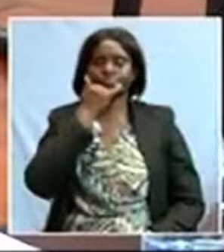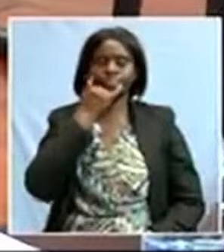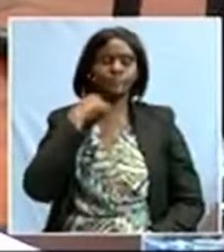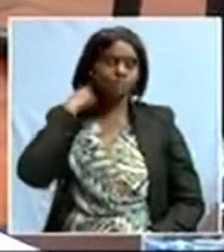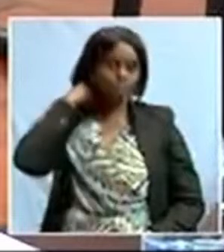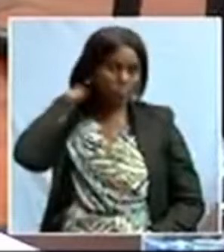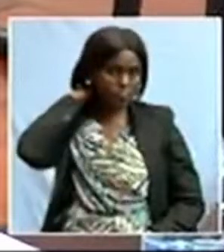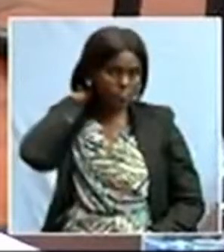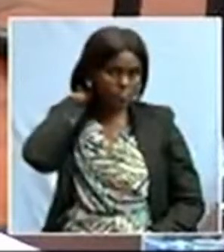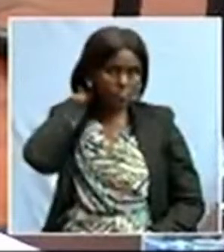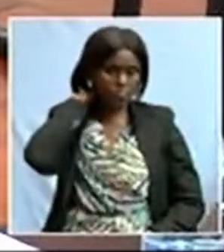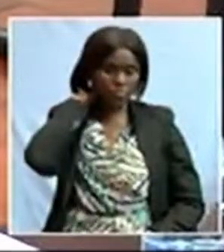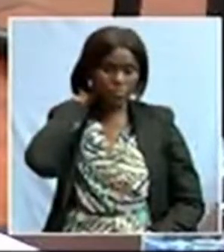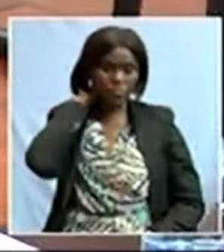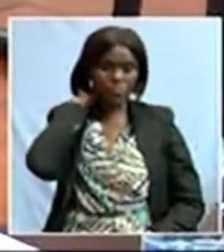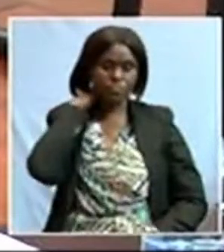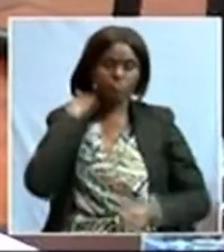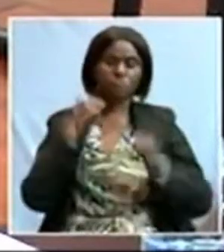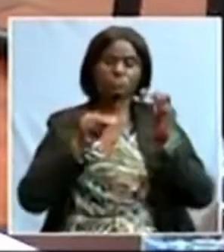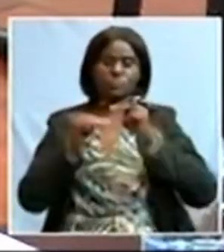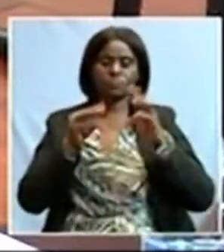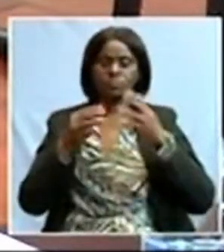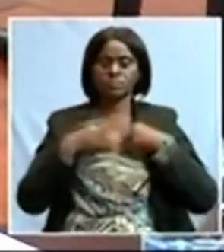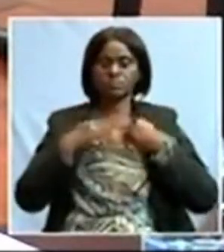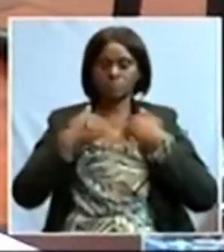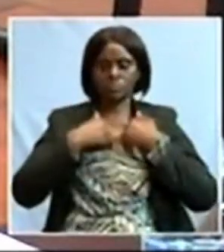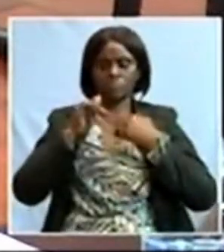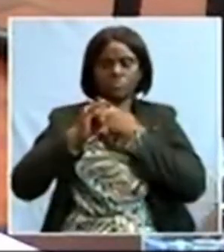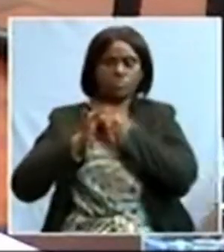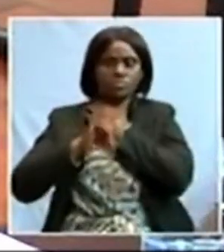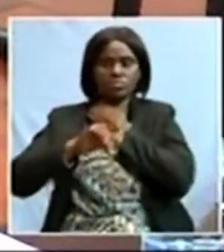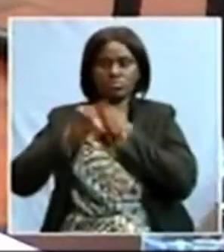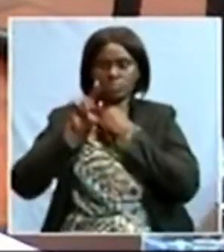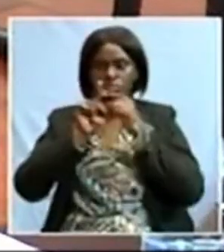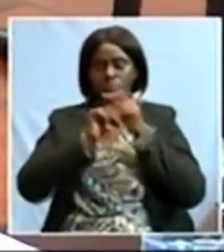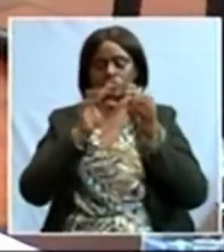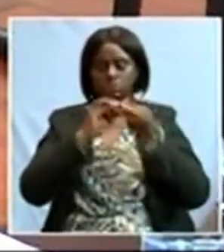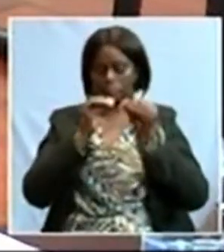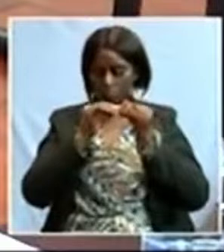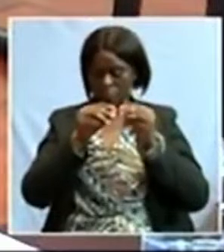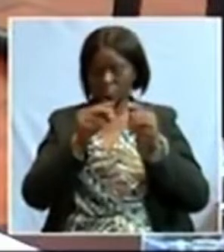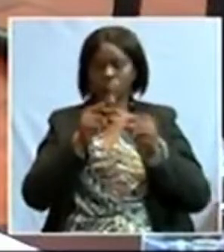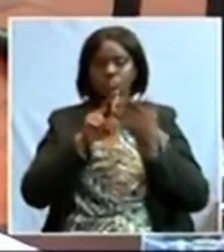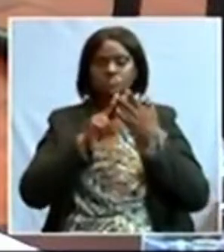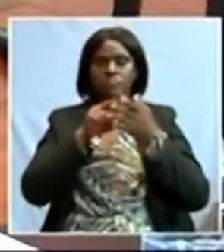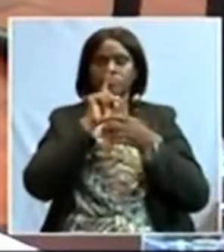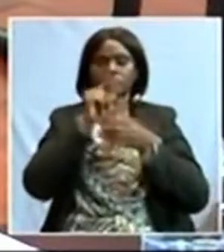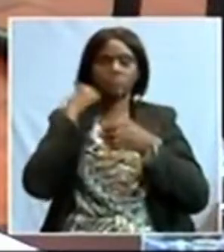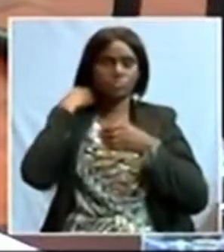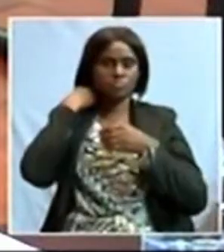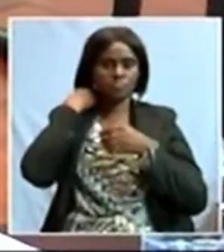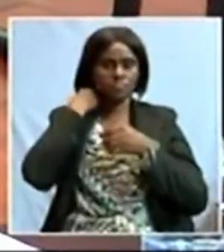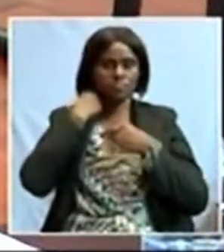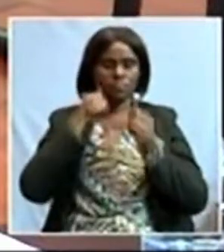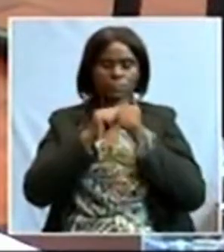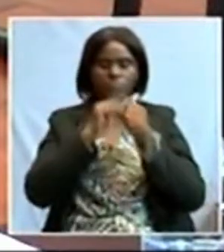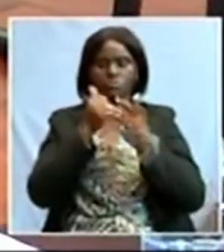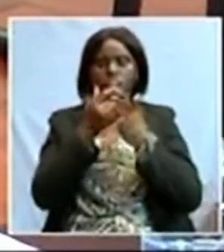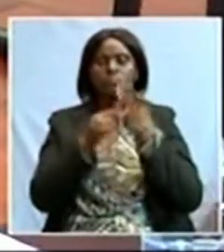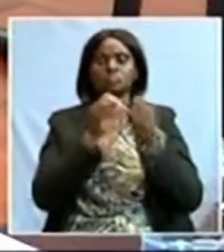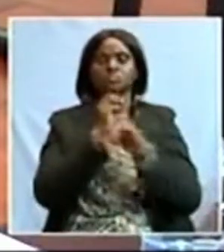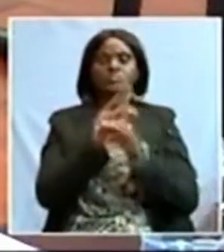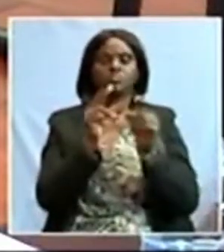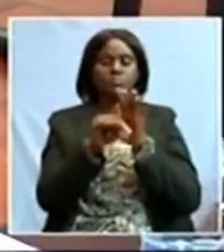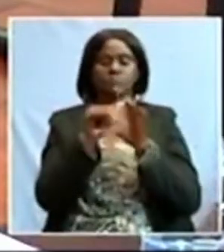query. Management wishes to acknowledge that the figures represented a true reflection of the funds which were available